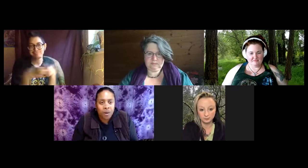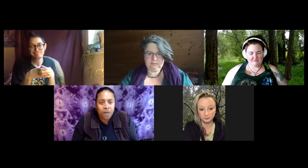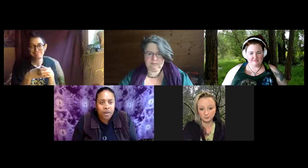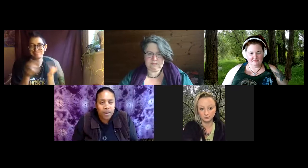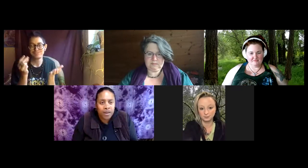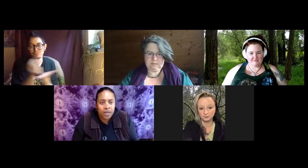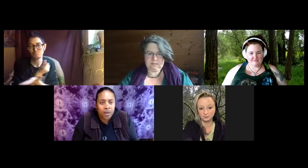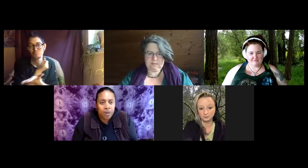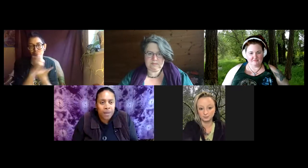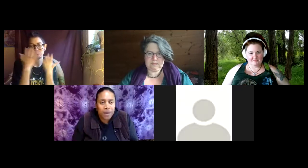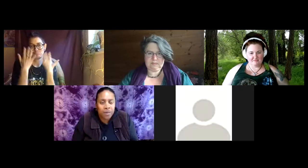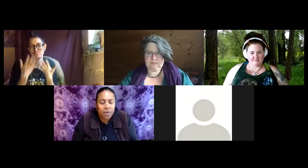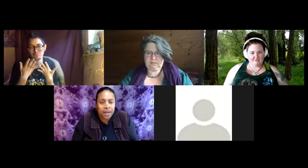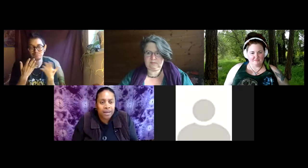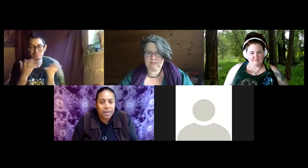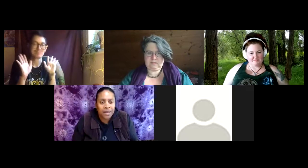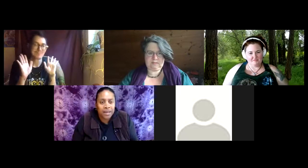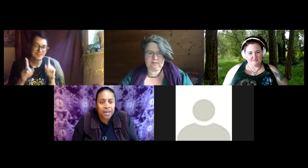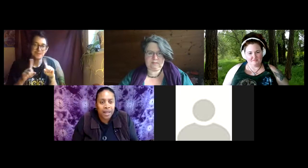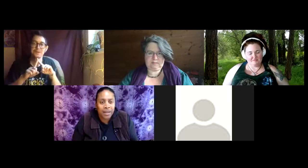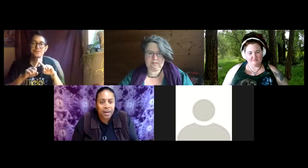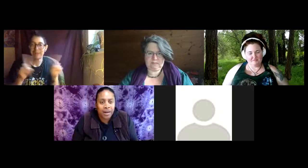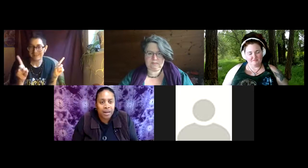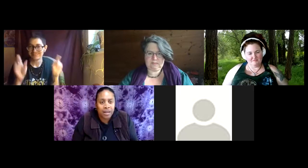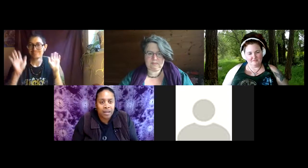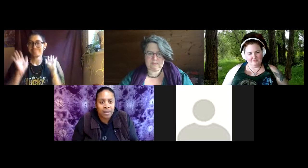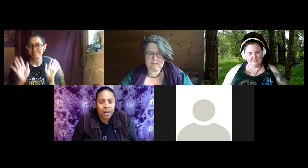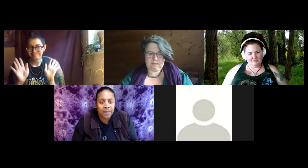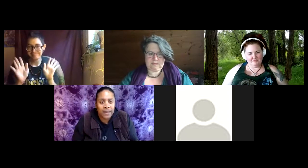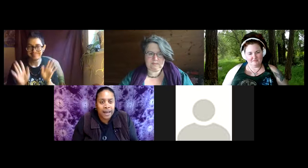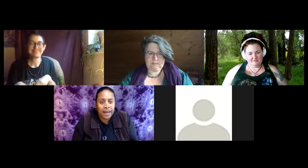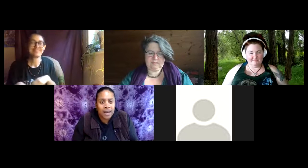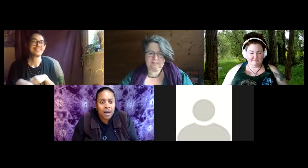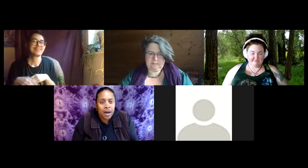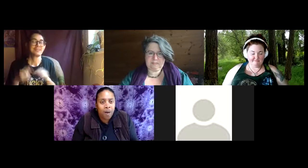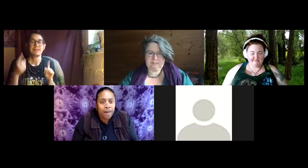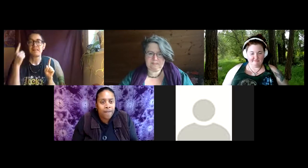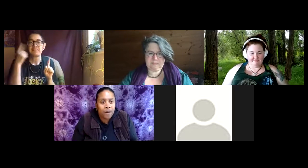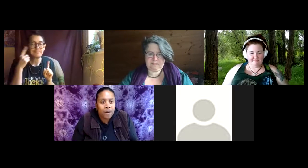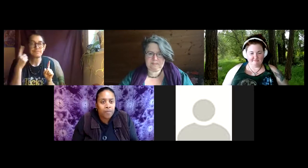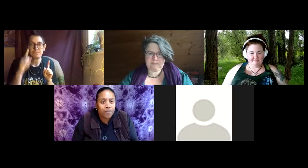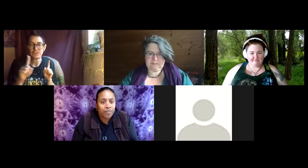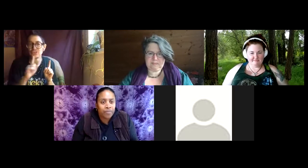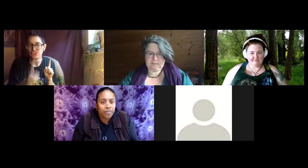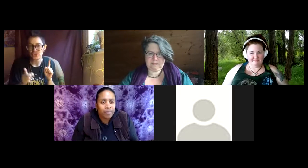with COVID, and so maybe we're not going to be getting together. Darn it, that's kind of sad. However,